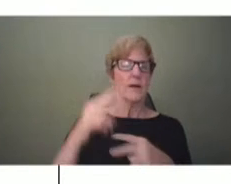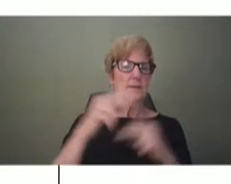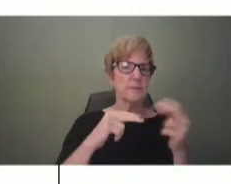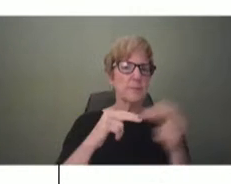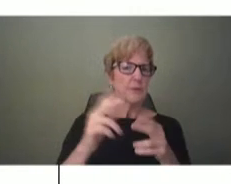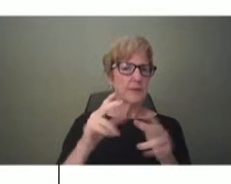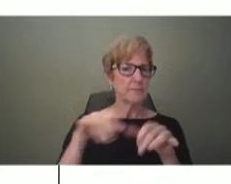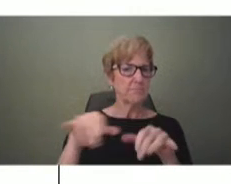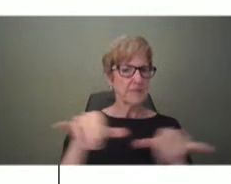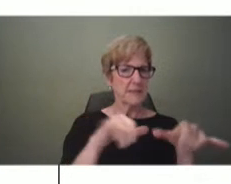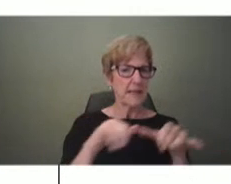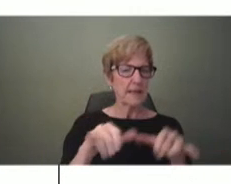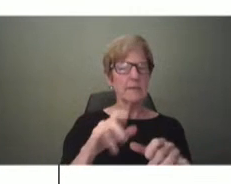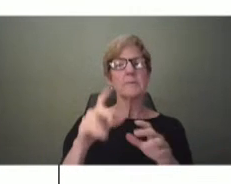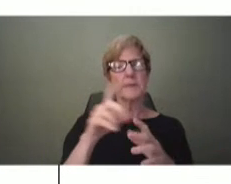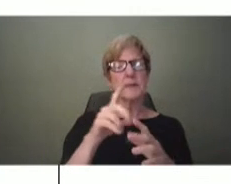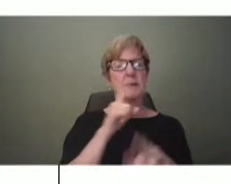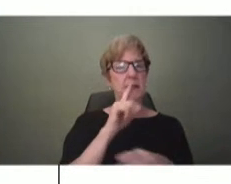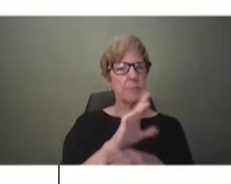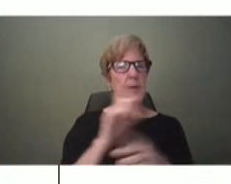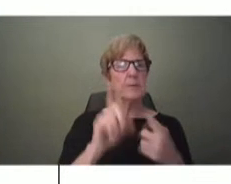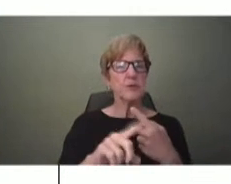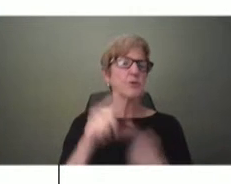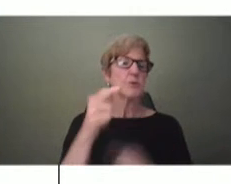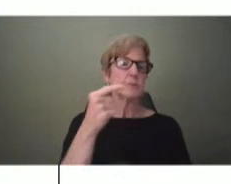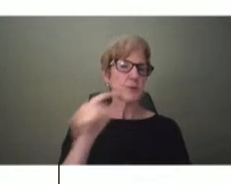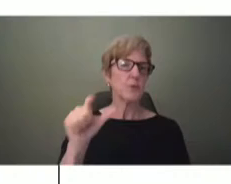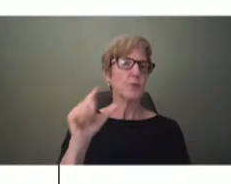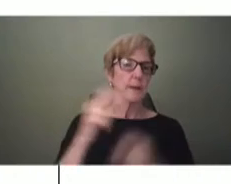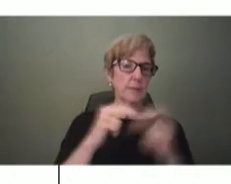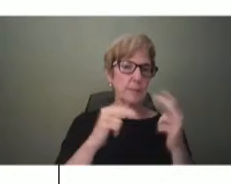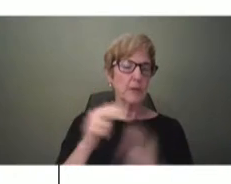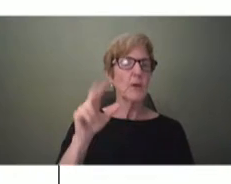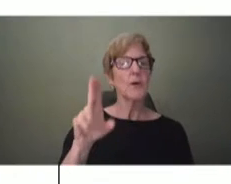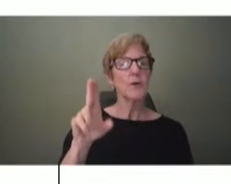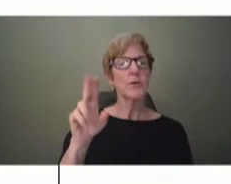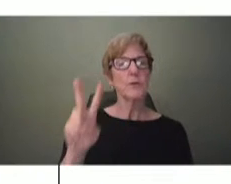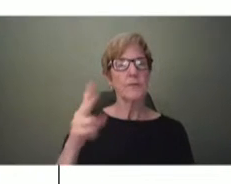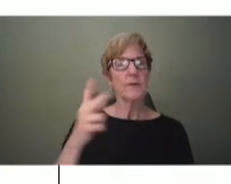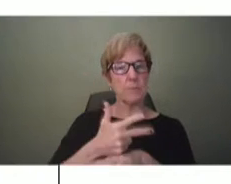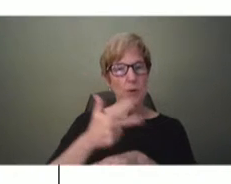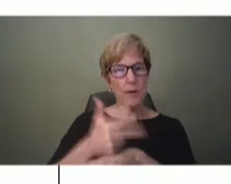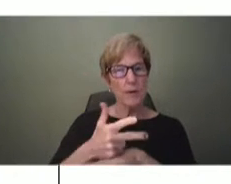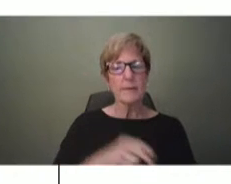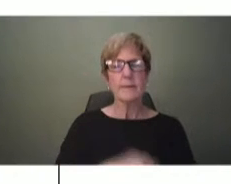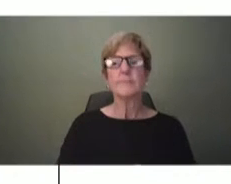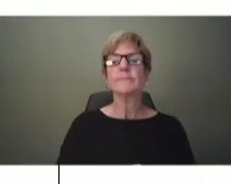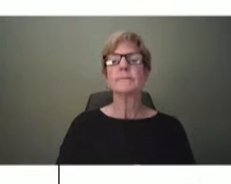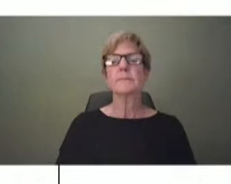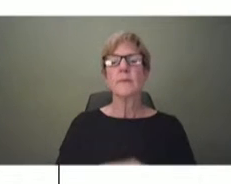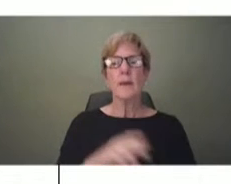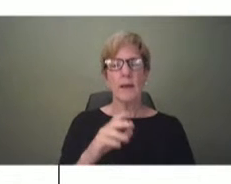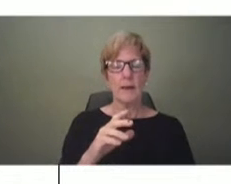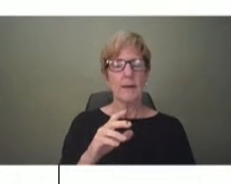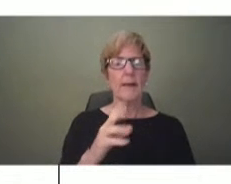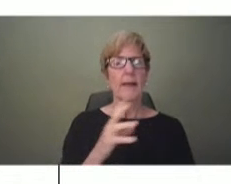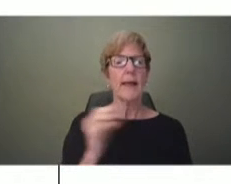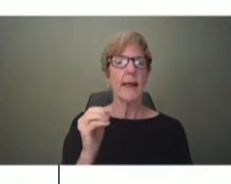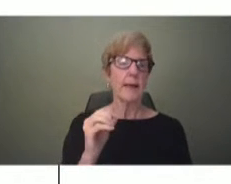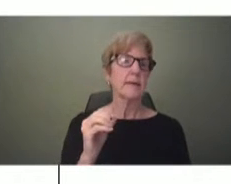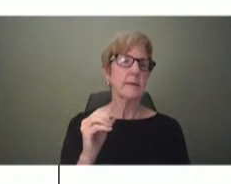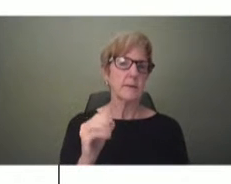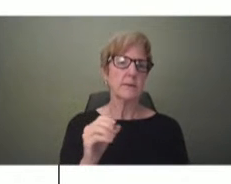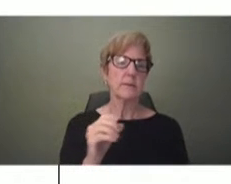commitment to design to a Green Building commitment EV parking uh enhanced EV parking standards as well as